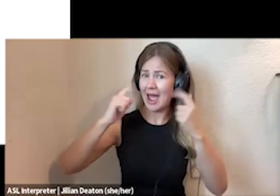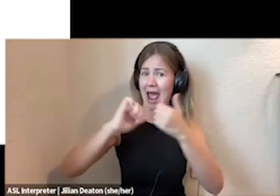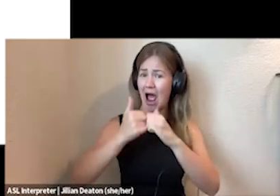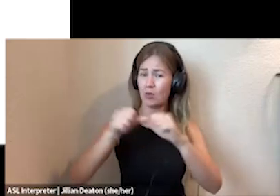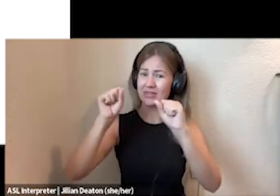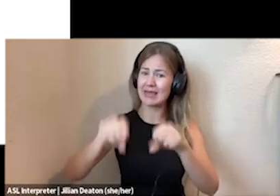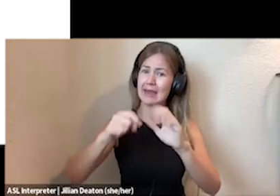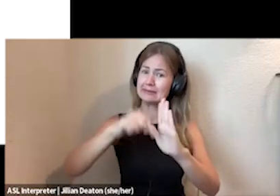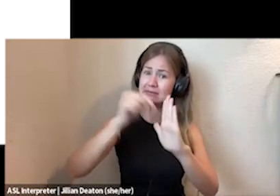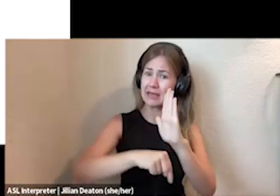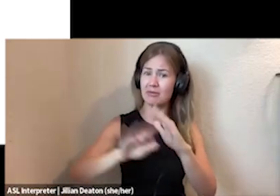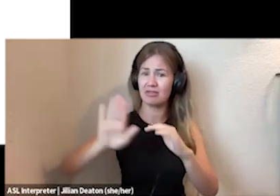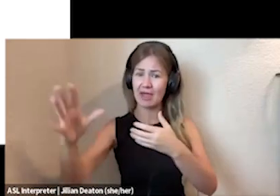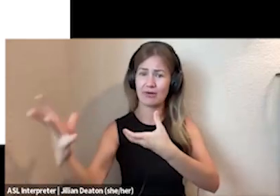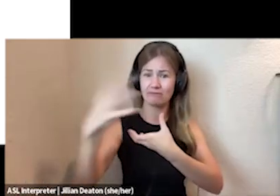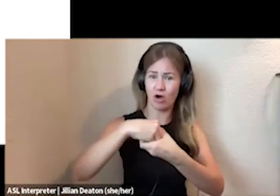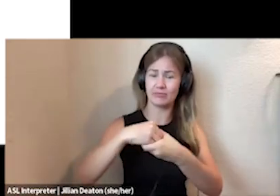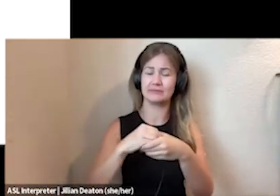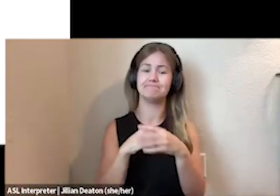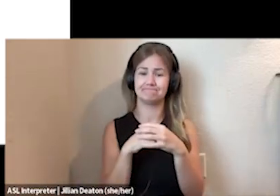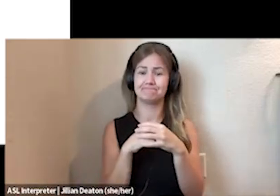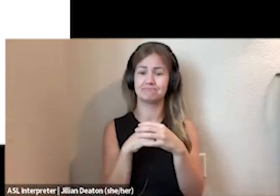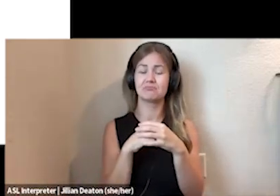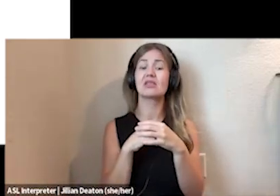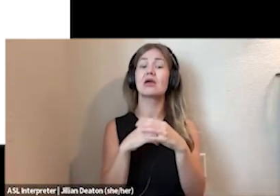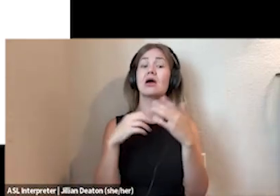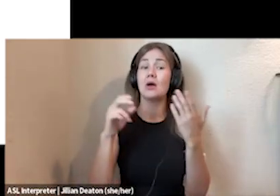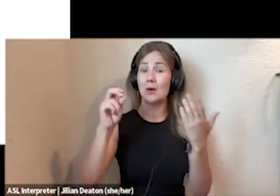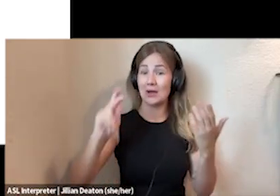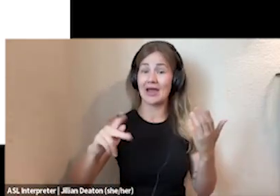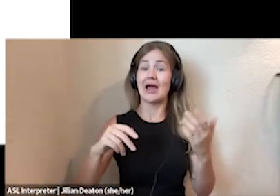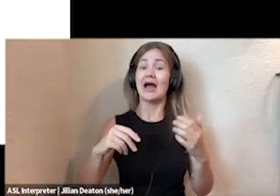involvement. I just hope for a moment, if you can drop in the